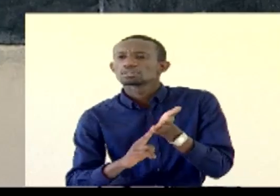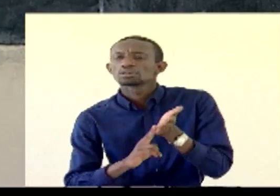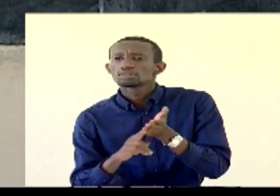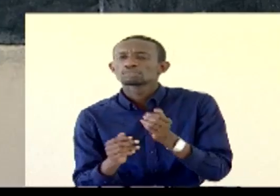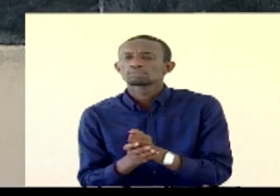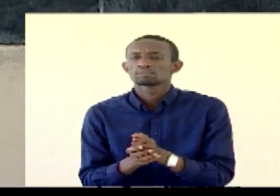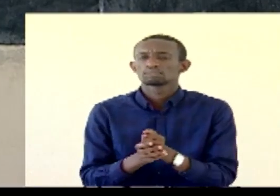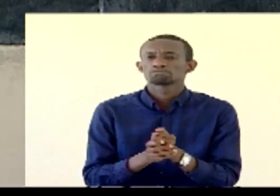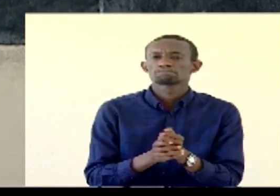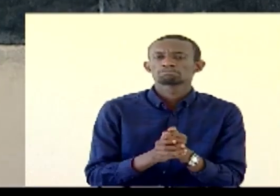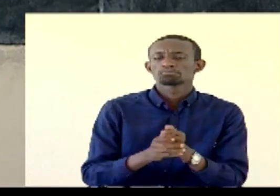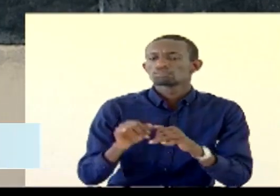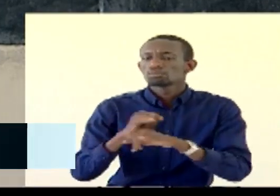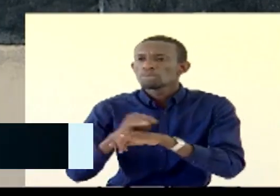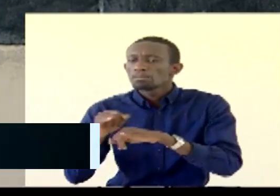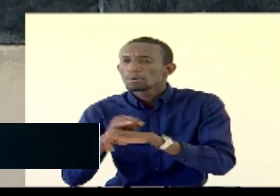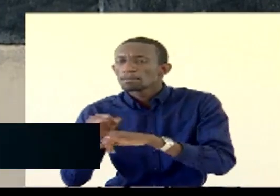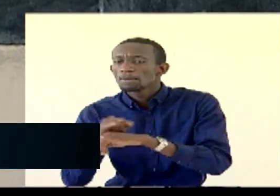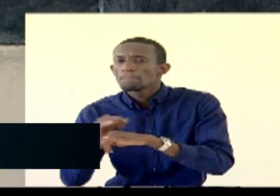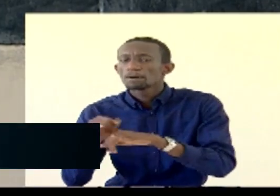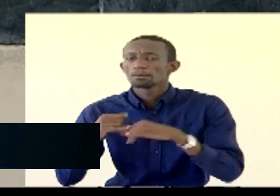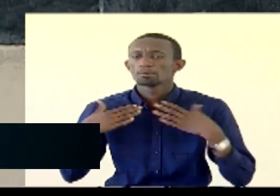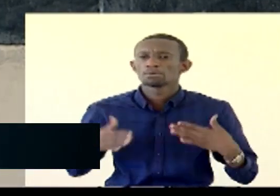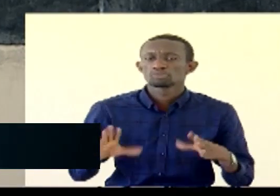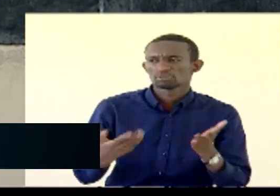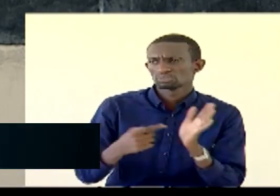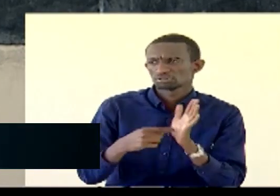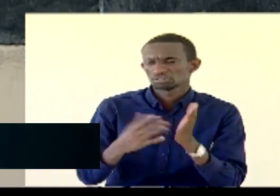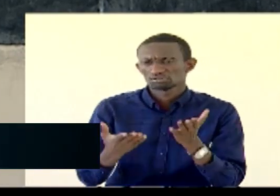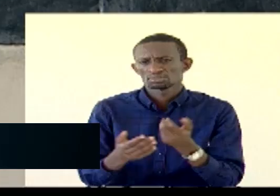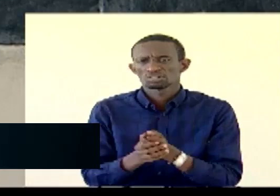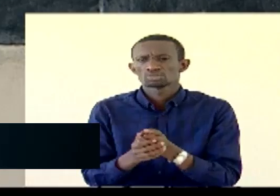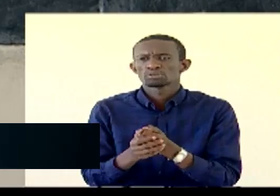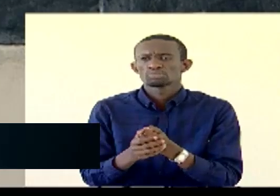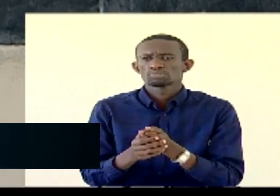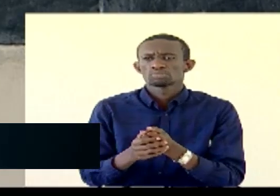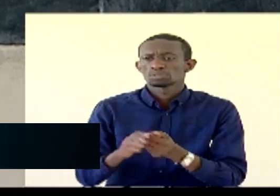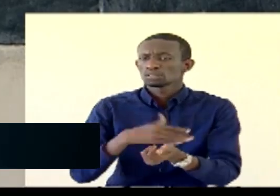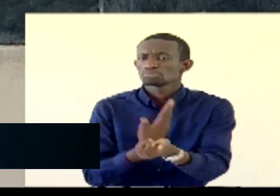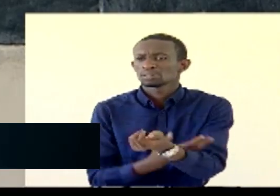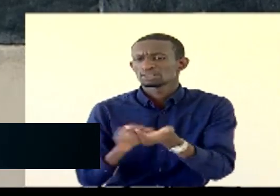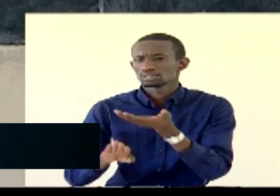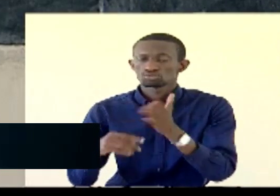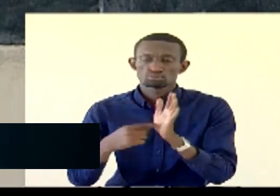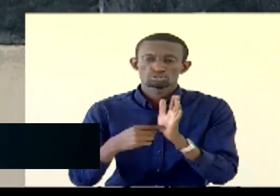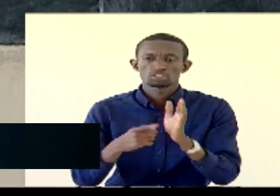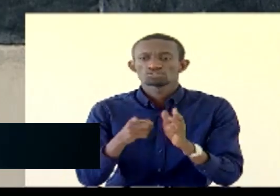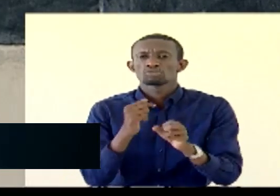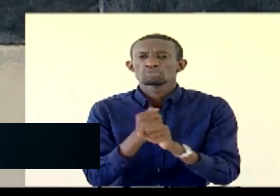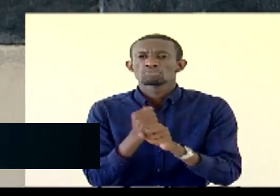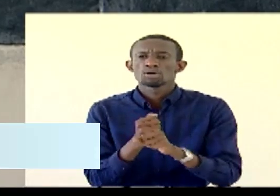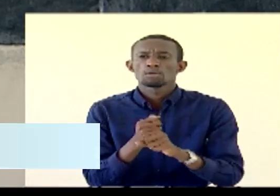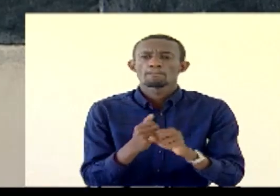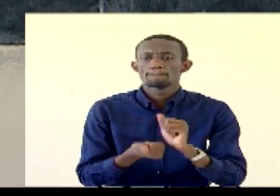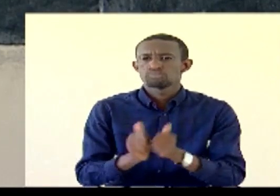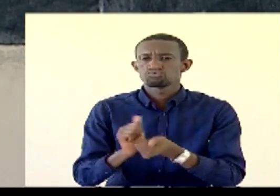during when there is less energy in the body. Let me give you an example. When you're doing exercise, let me say an exercise, I'm